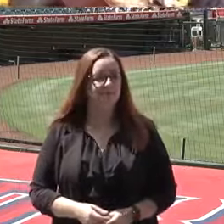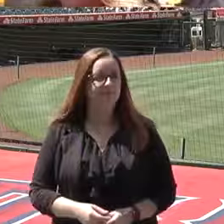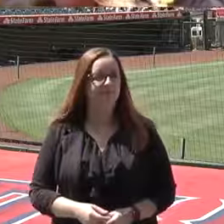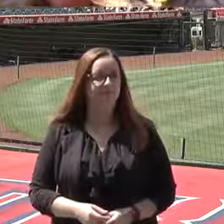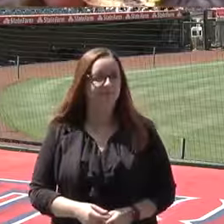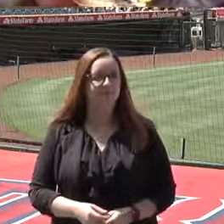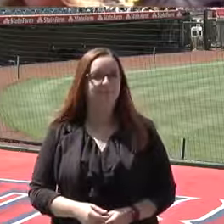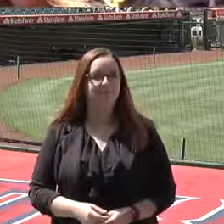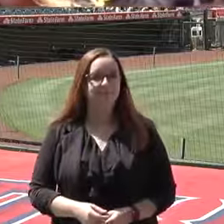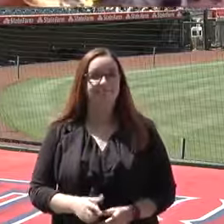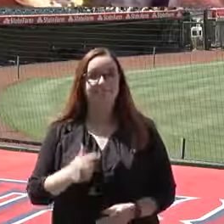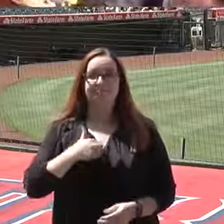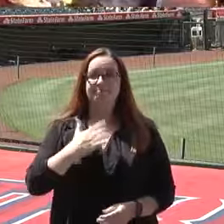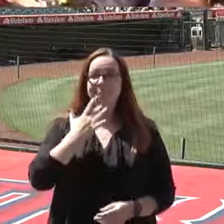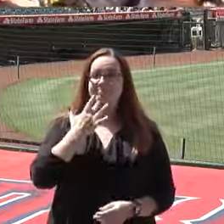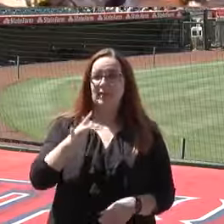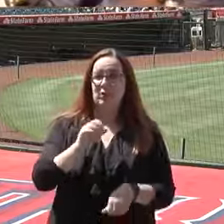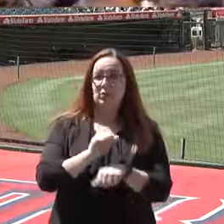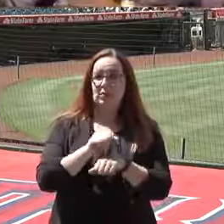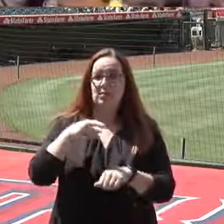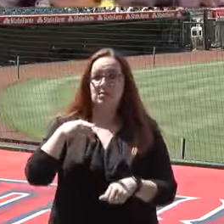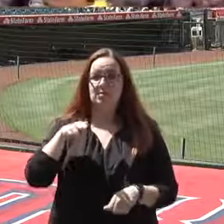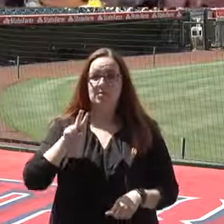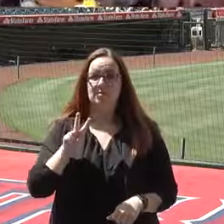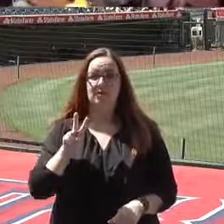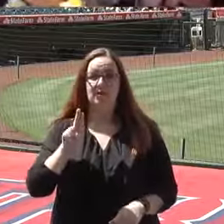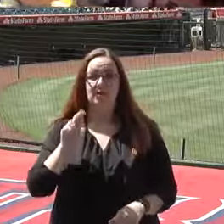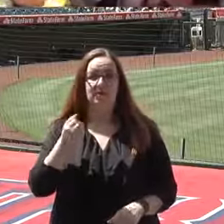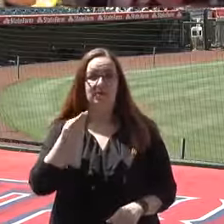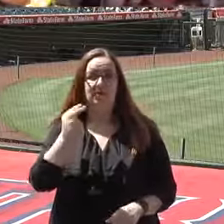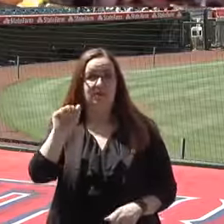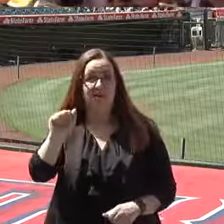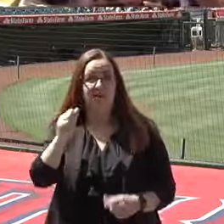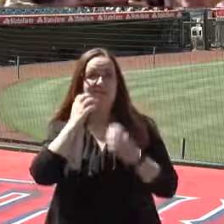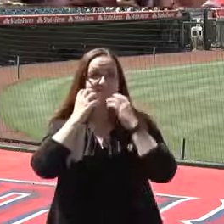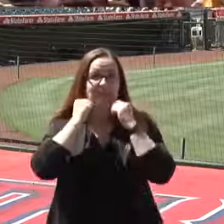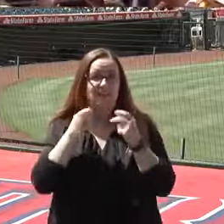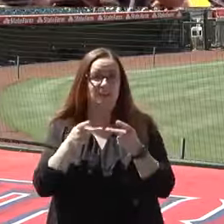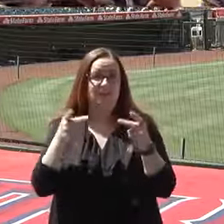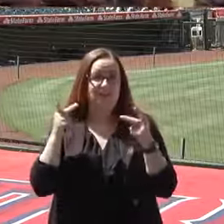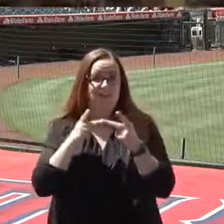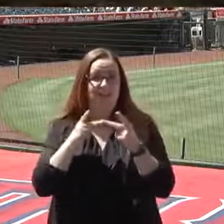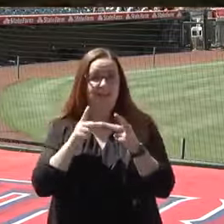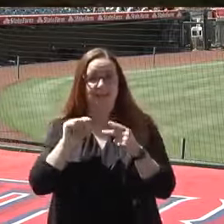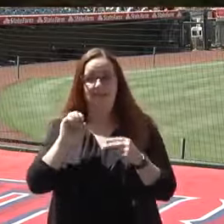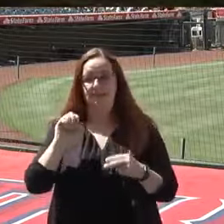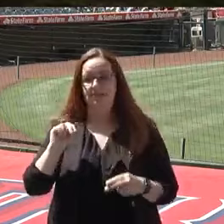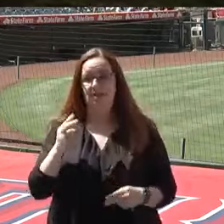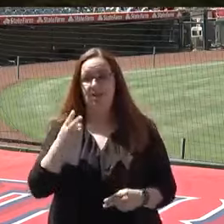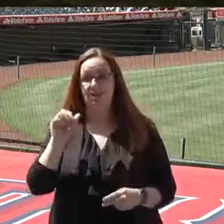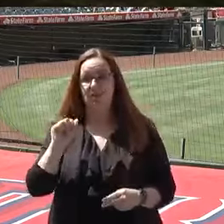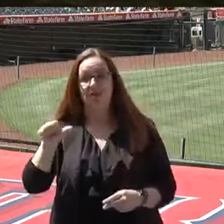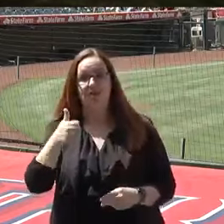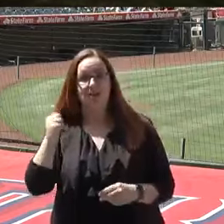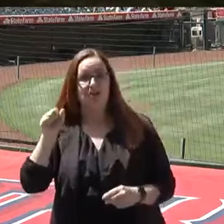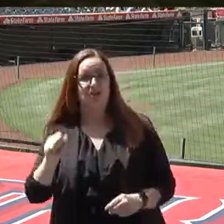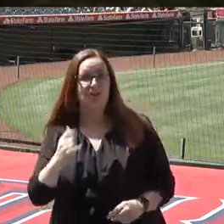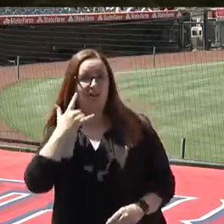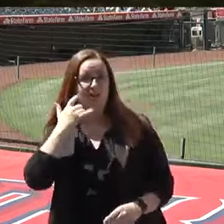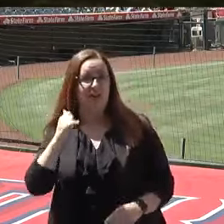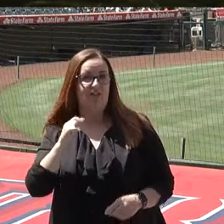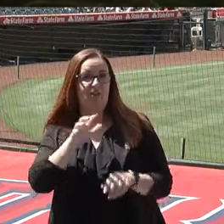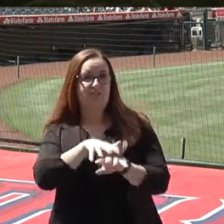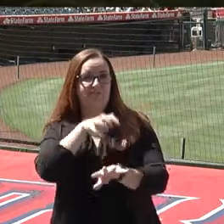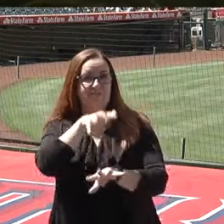It's been my honor to work at Pavagna, a sacred site known as the gathering place to the Tongva and other Southern Californian